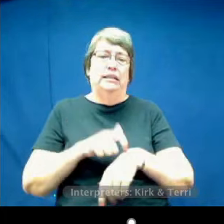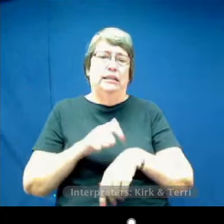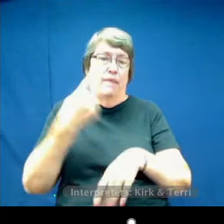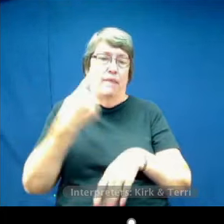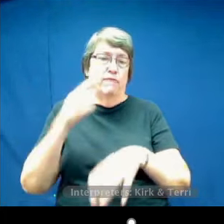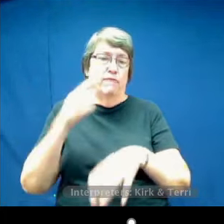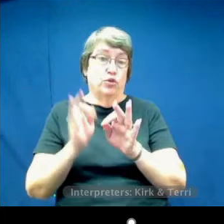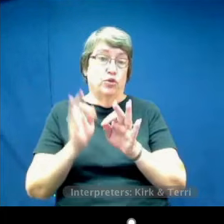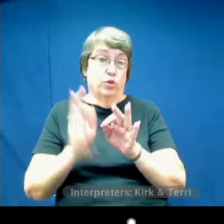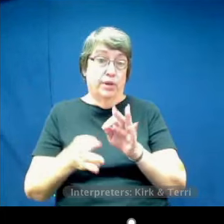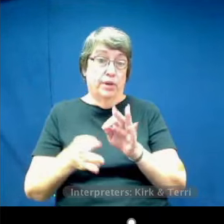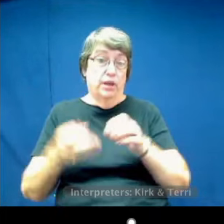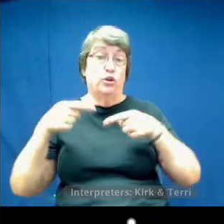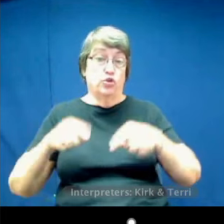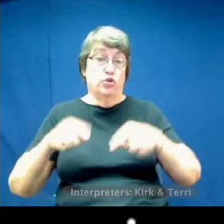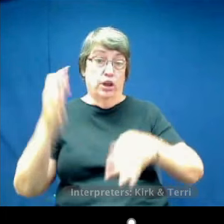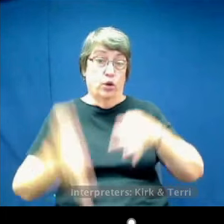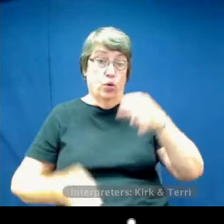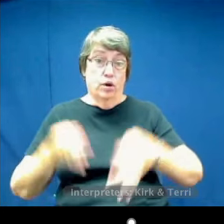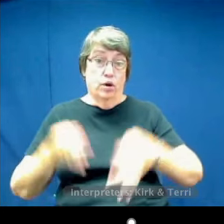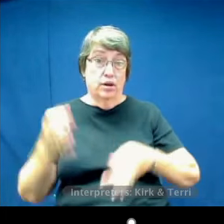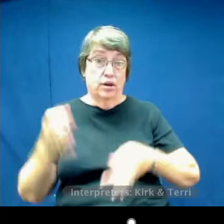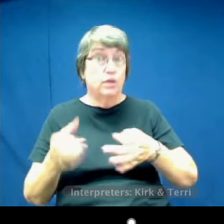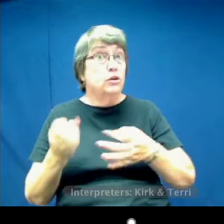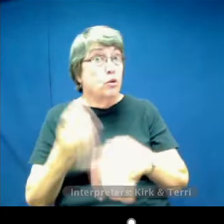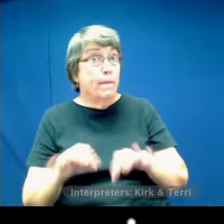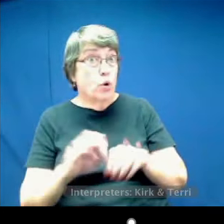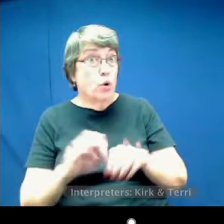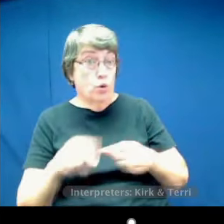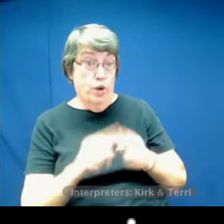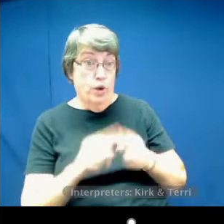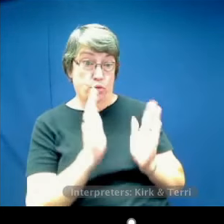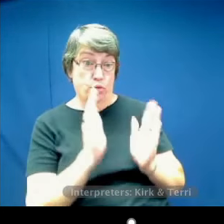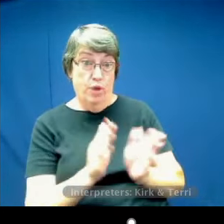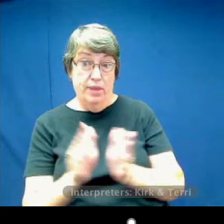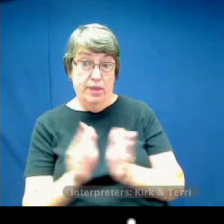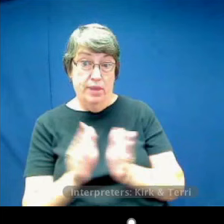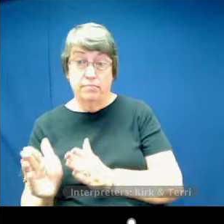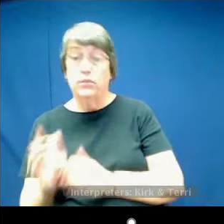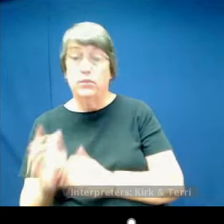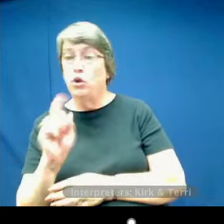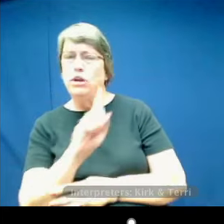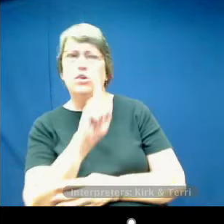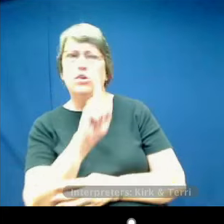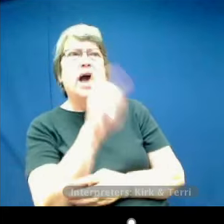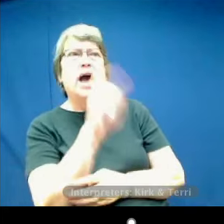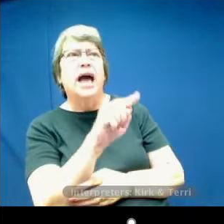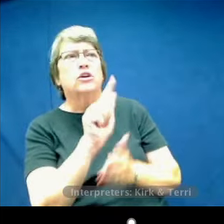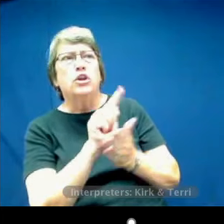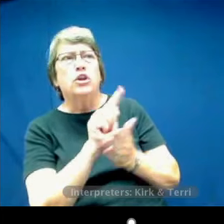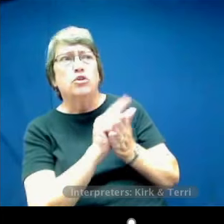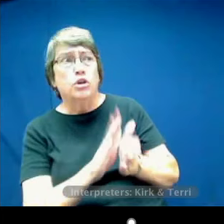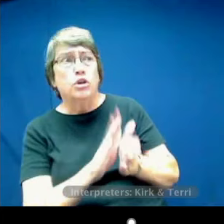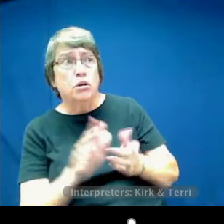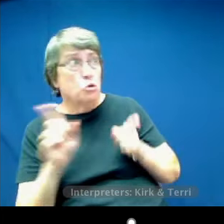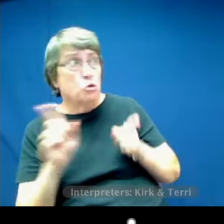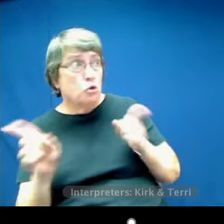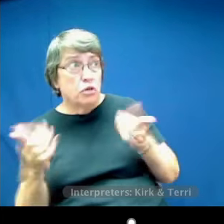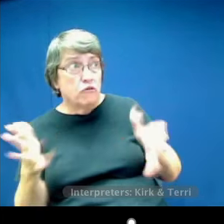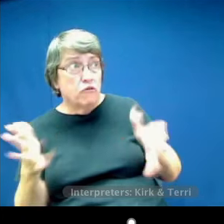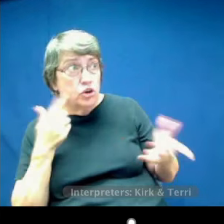So you need to ask the attorney during preparation, do the parties have an agreement?